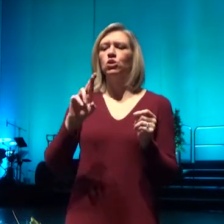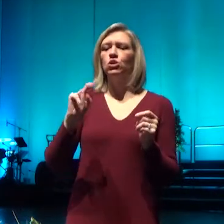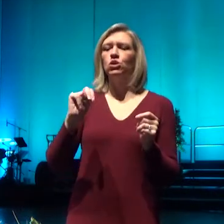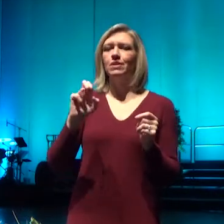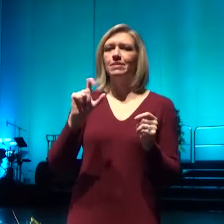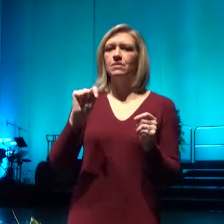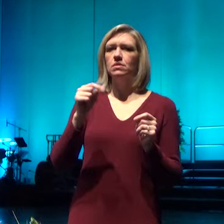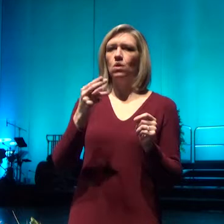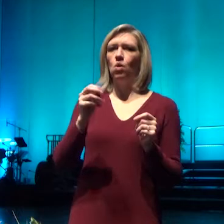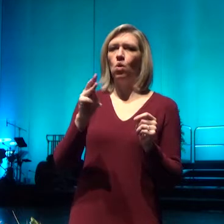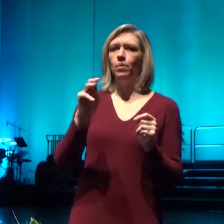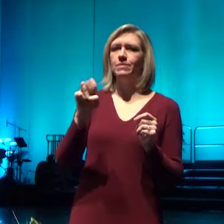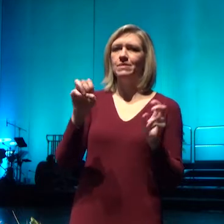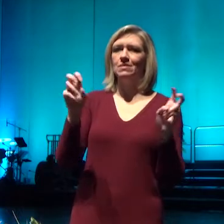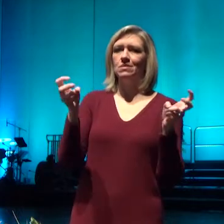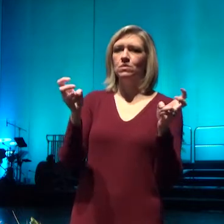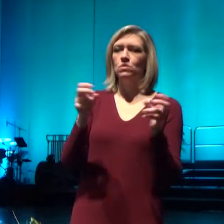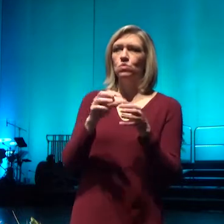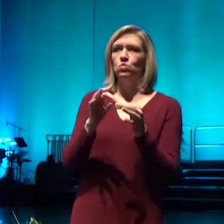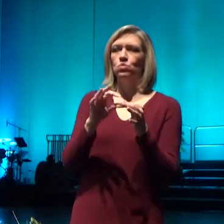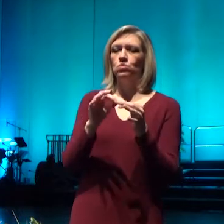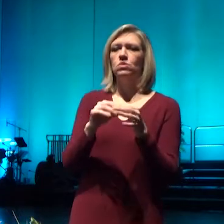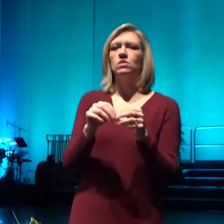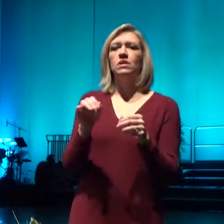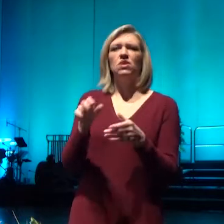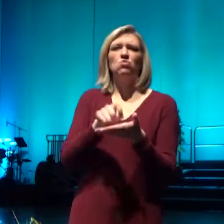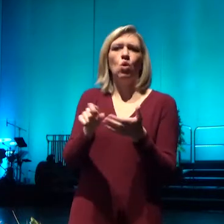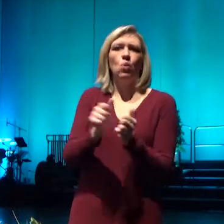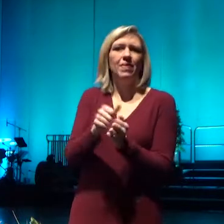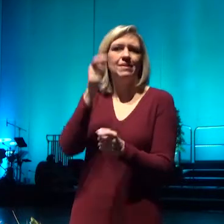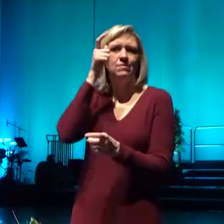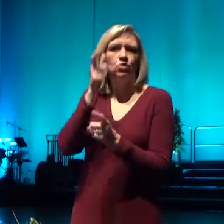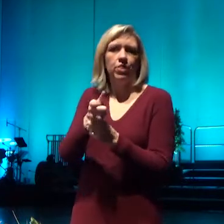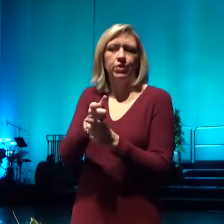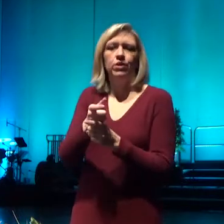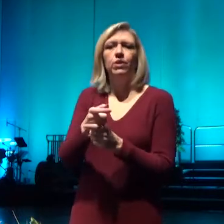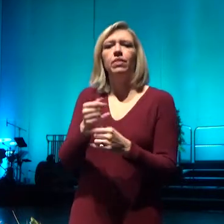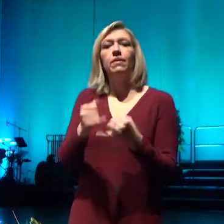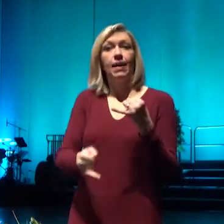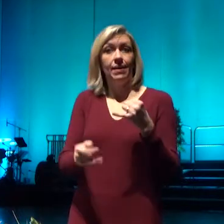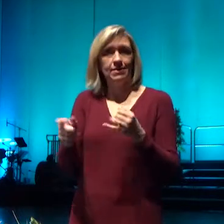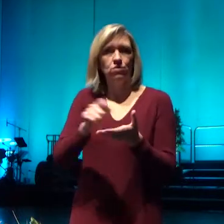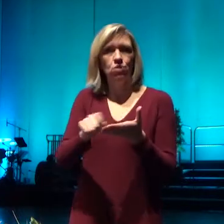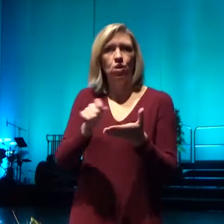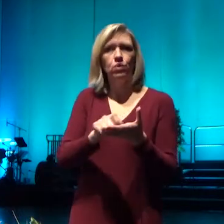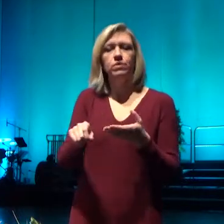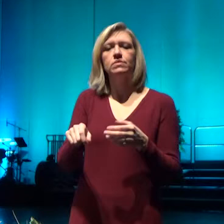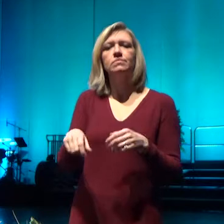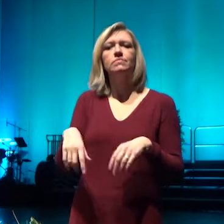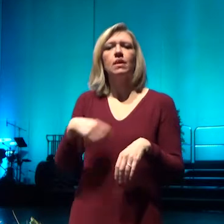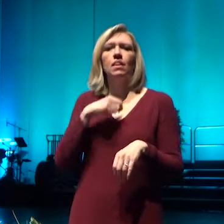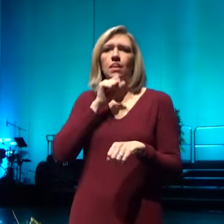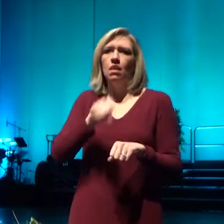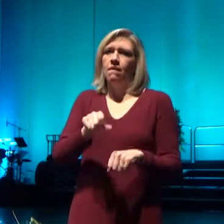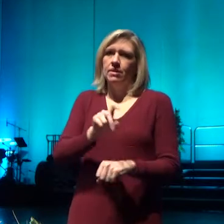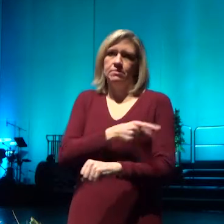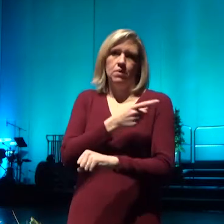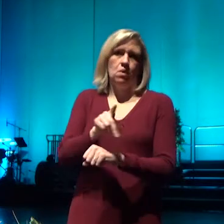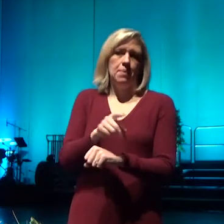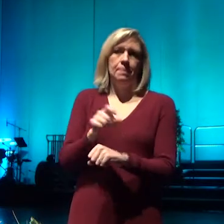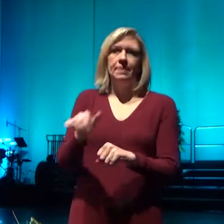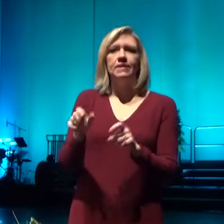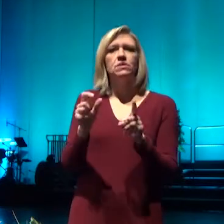that he wrote with his brother Fenwick. The last work he ever wrote is an epic poem called The Voice Celestial. And I love these